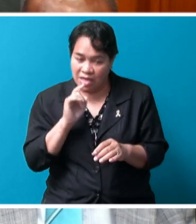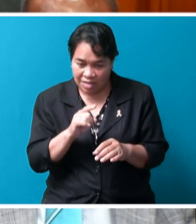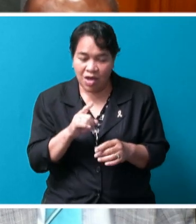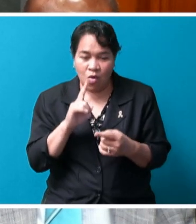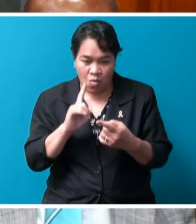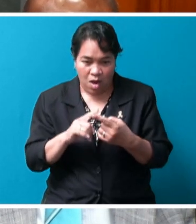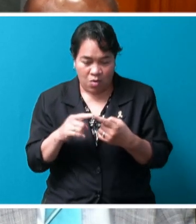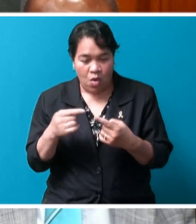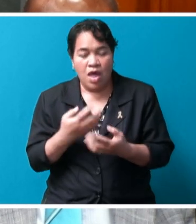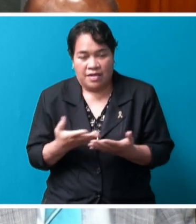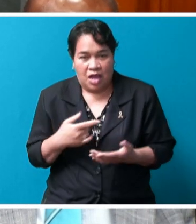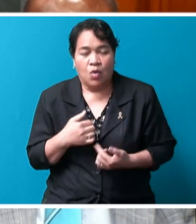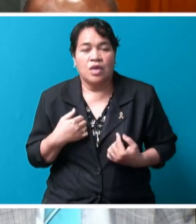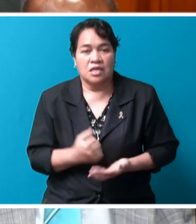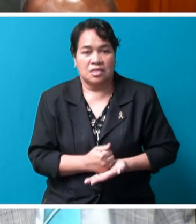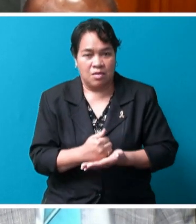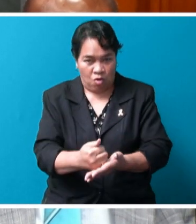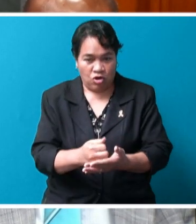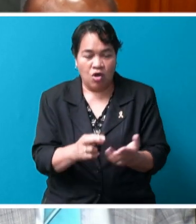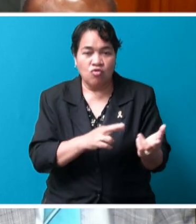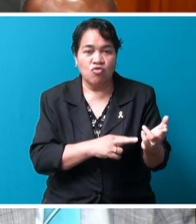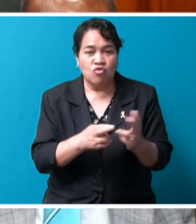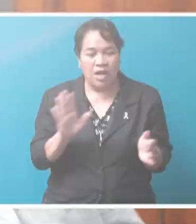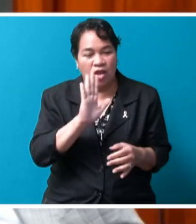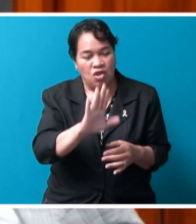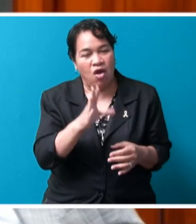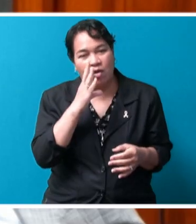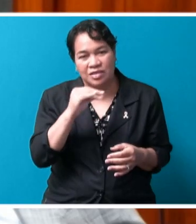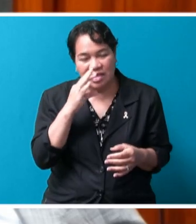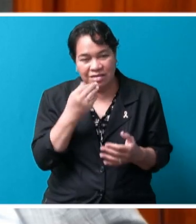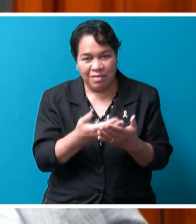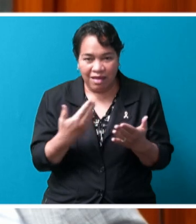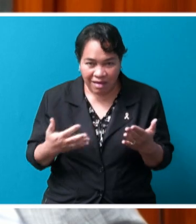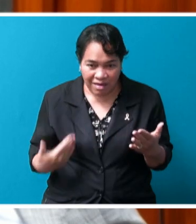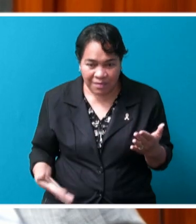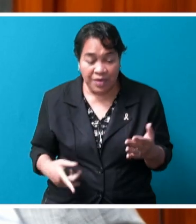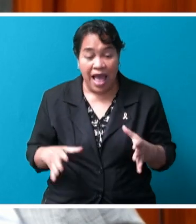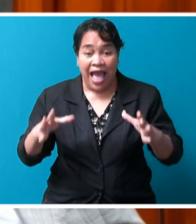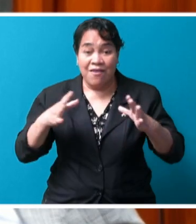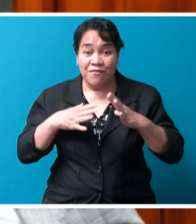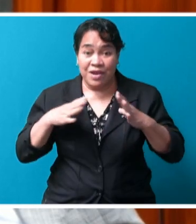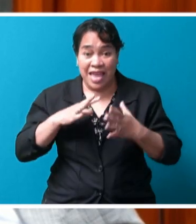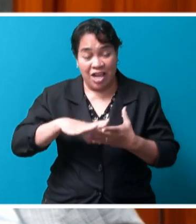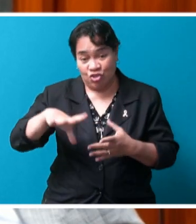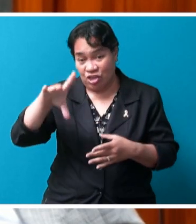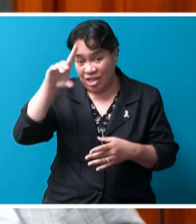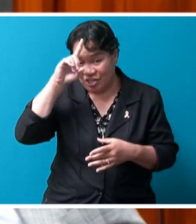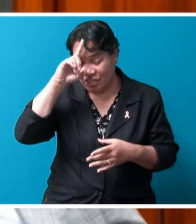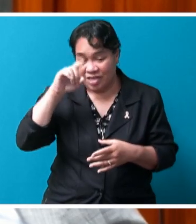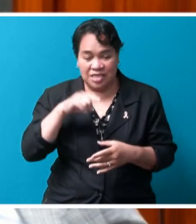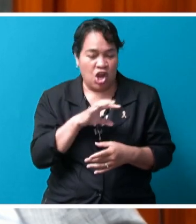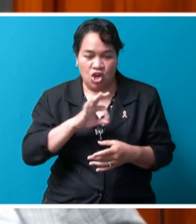of support to rural schools in terms of repairs and maintenance. The free education grant has not